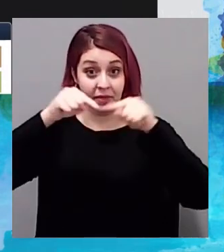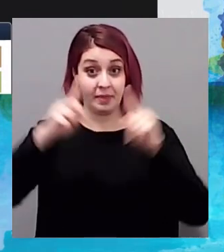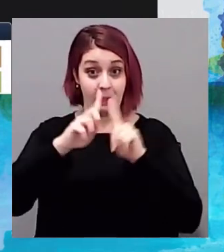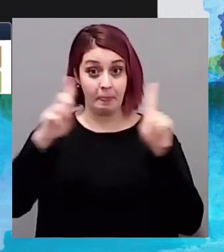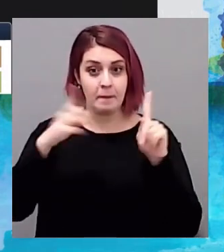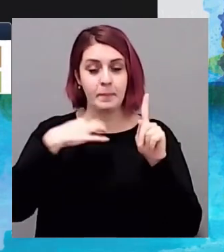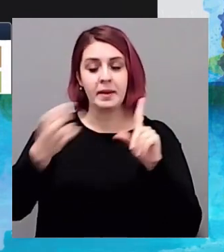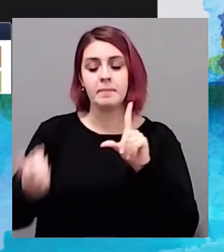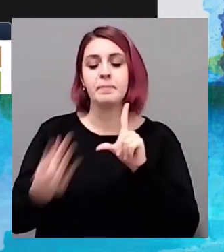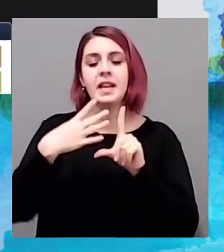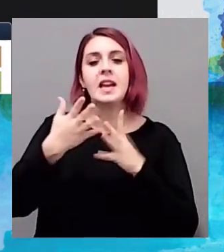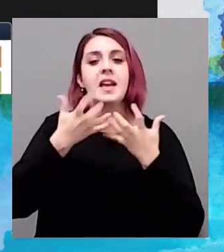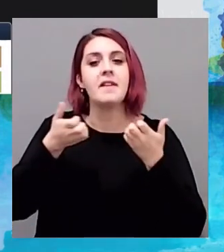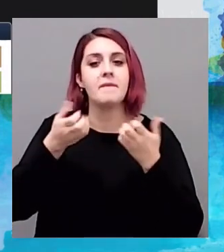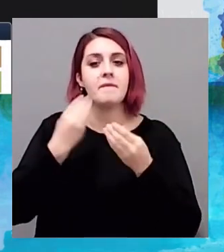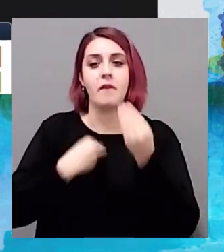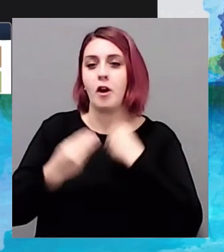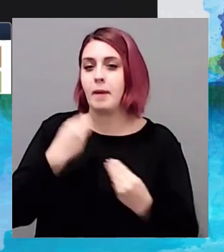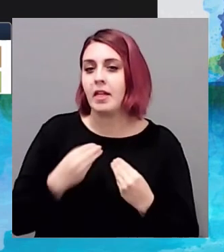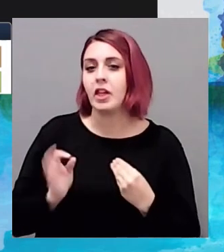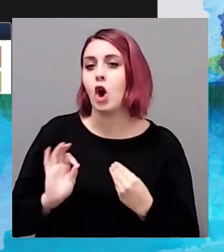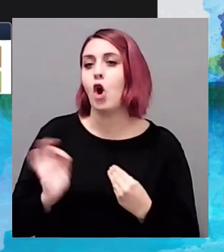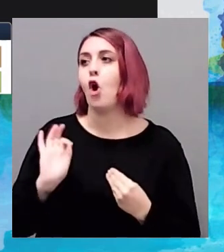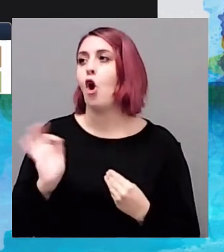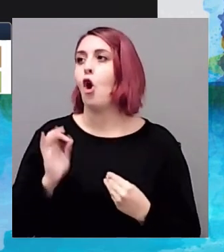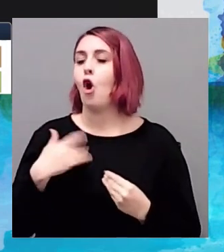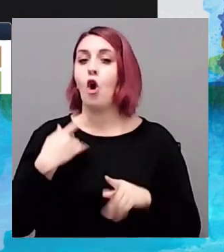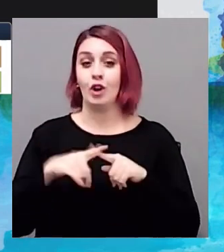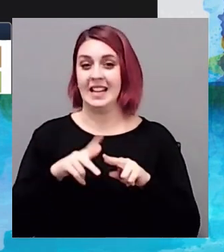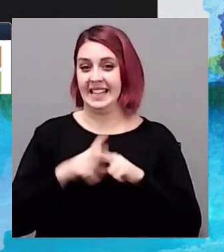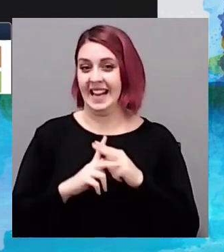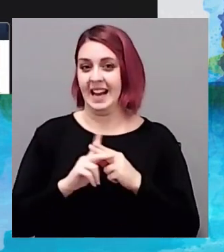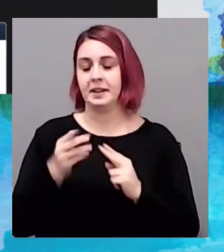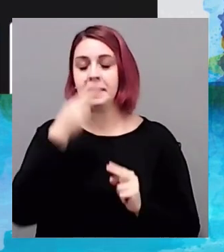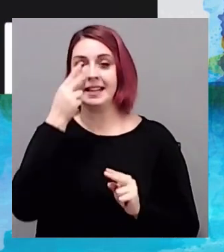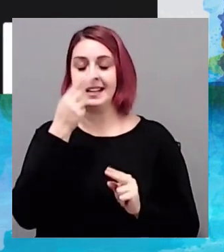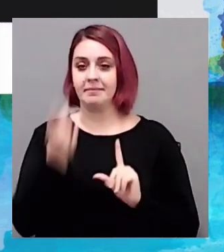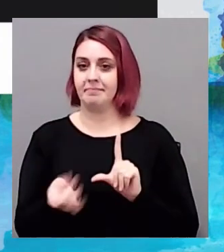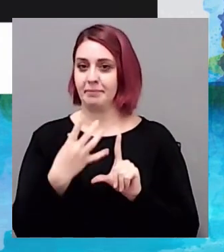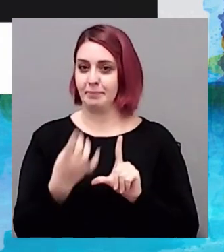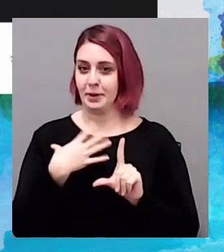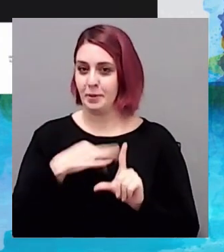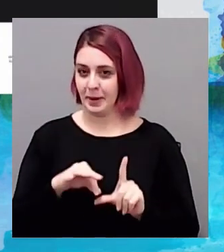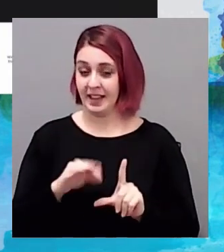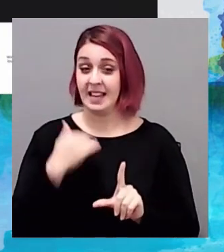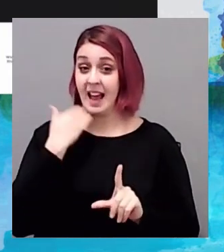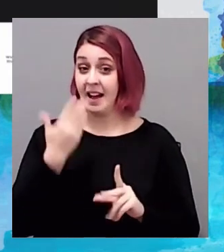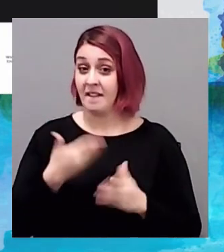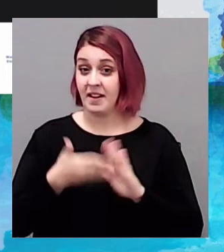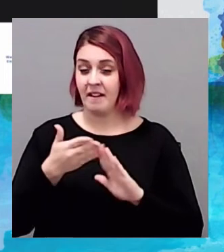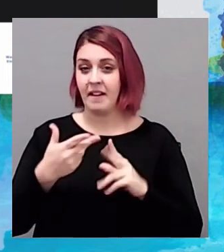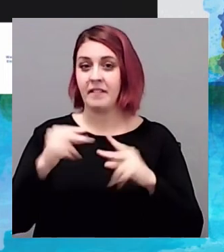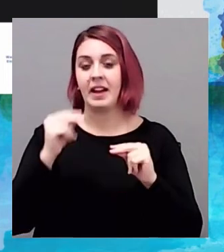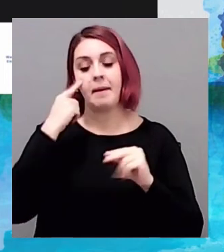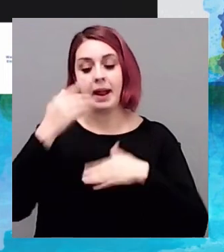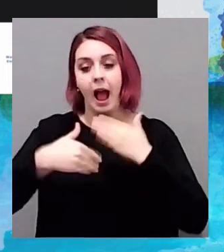moic@ugr.es. So I can give you all the information you need, everything about the workshop. And we're just going to finish up here